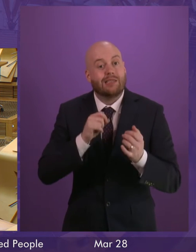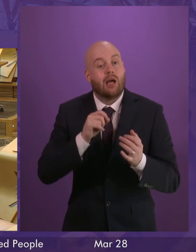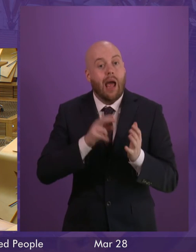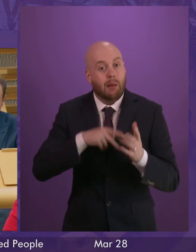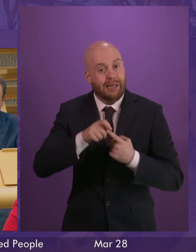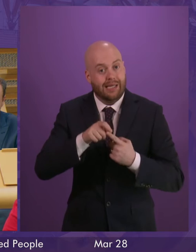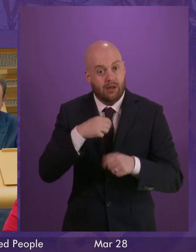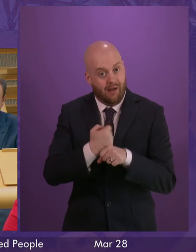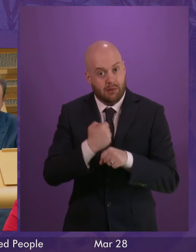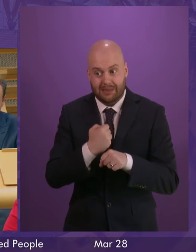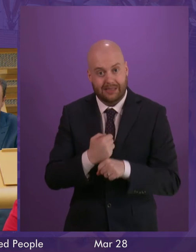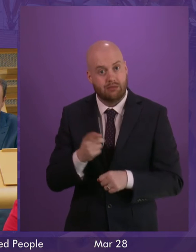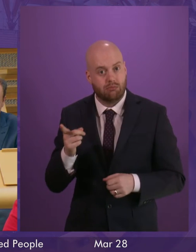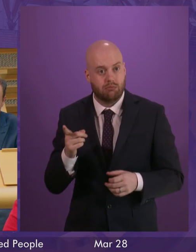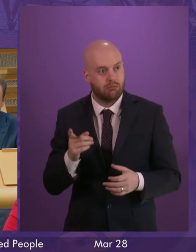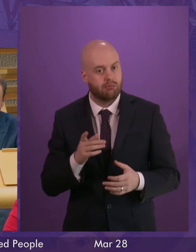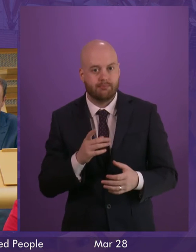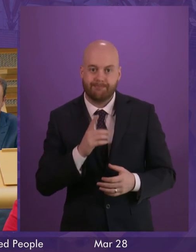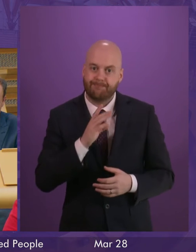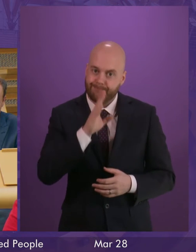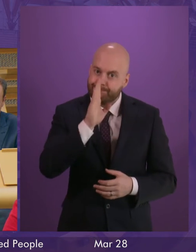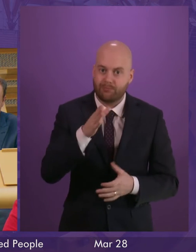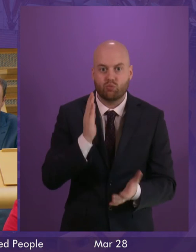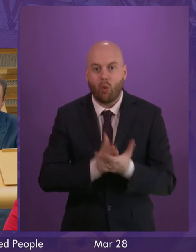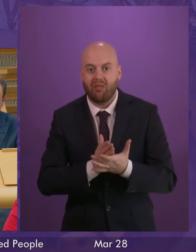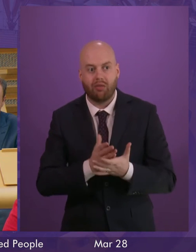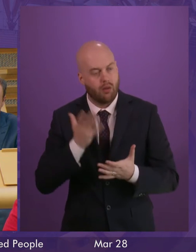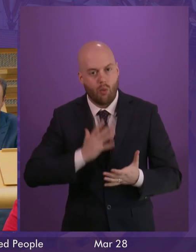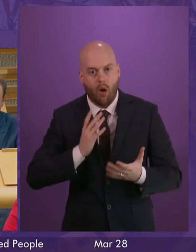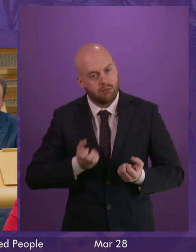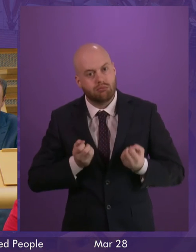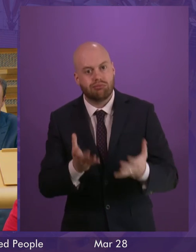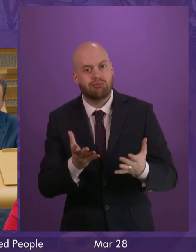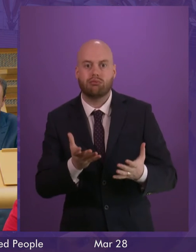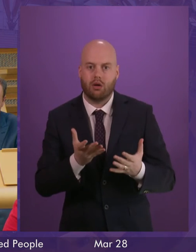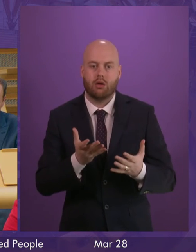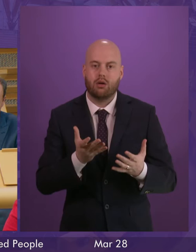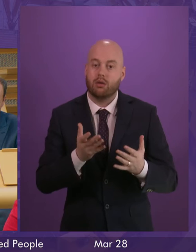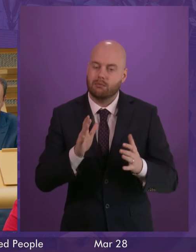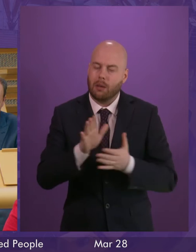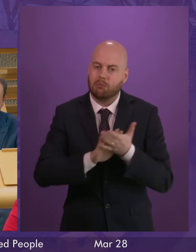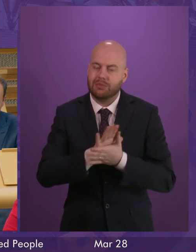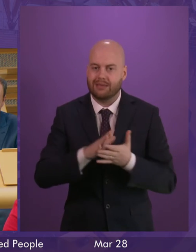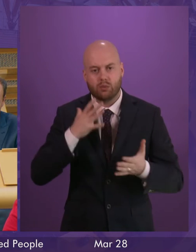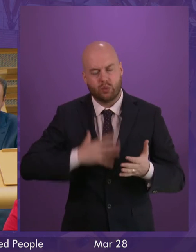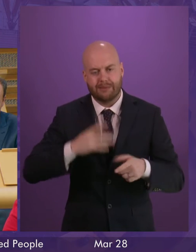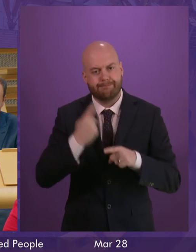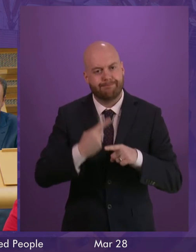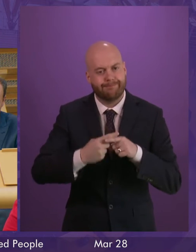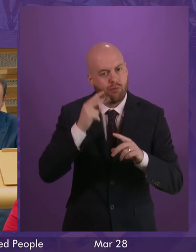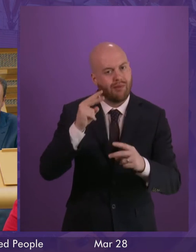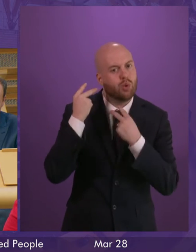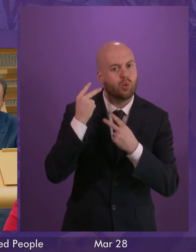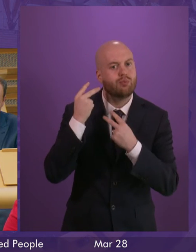experience, being the best guide for developing policy, an urgent review of the agreement between Scottish Government and local